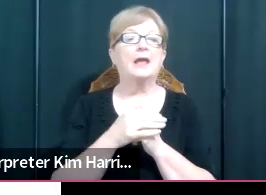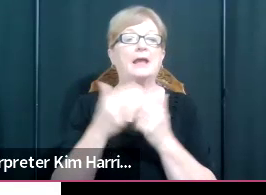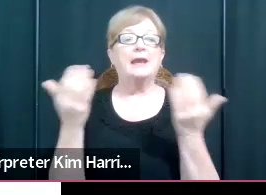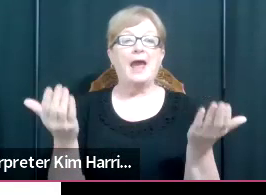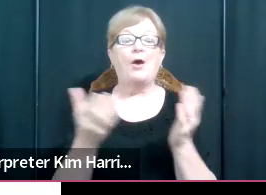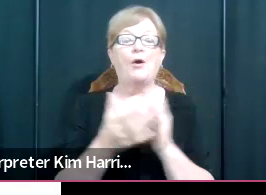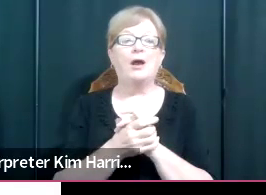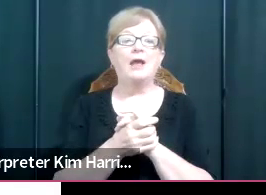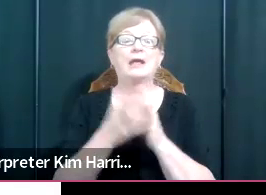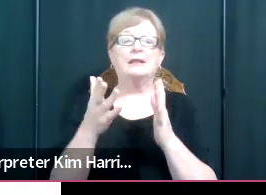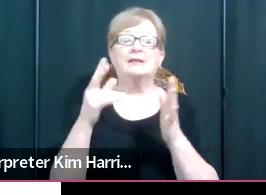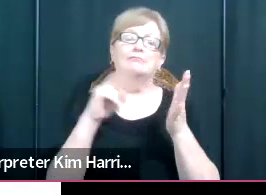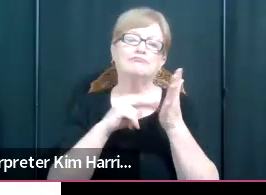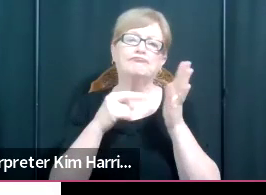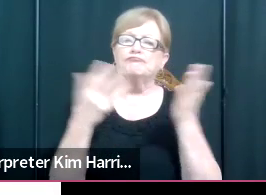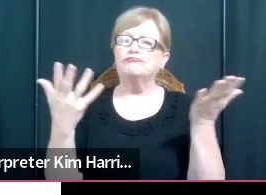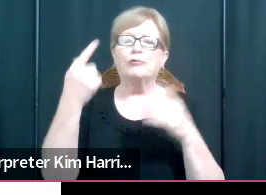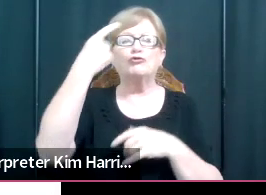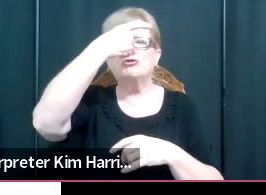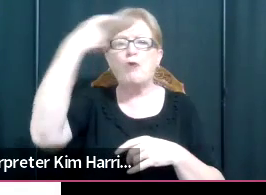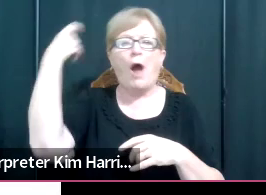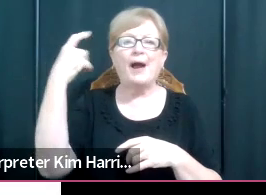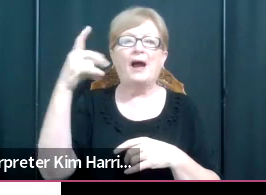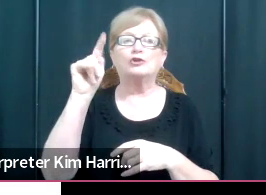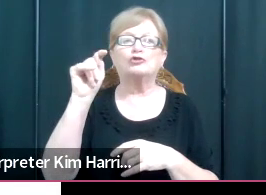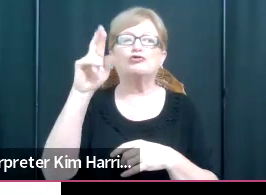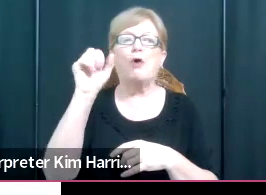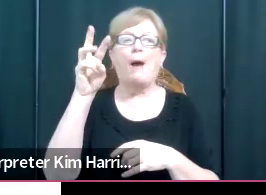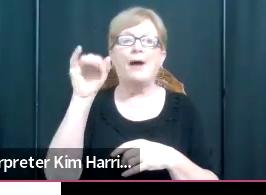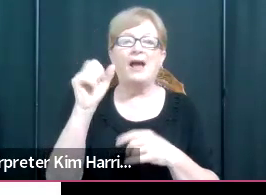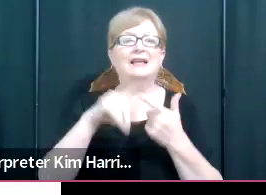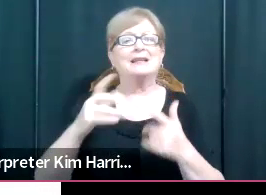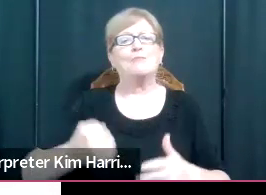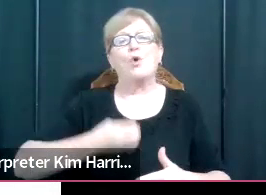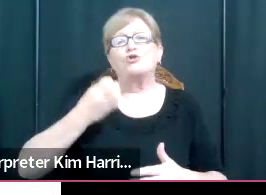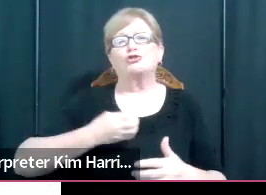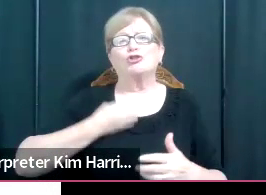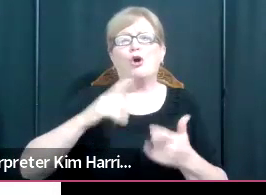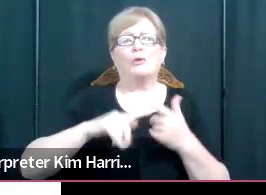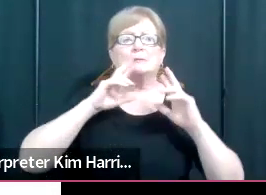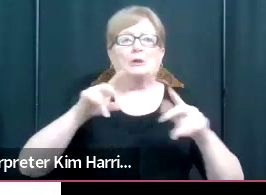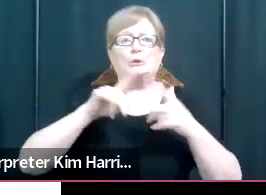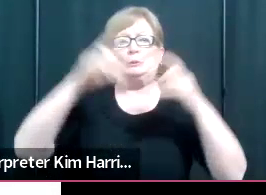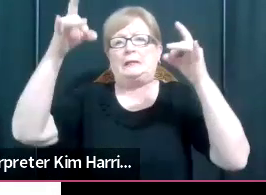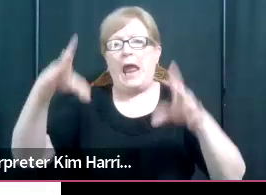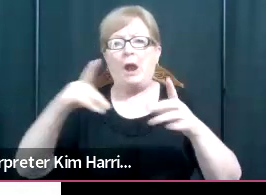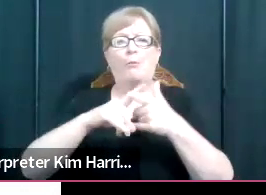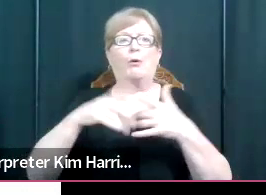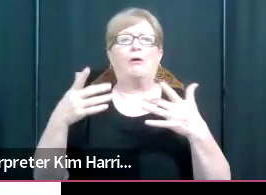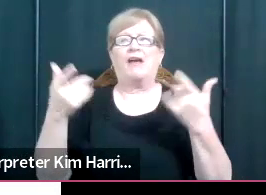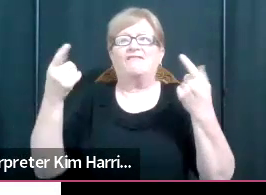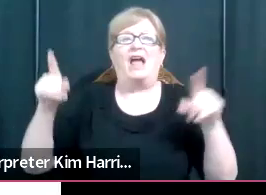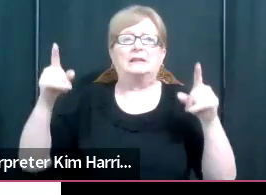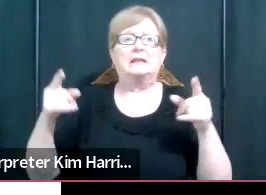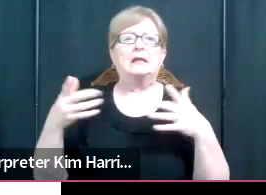Now, the definition of trauma. Trauma is an emotional response to a terrible event. It impacts